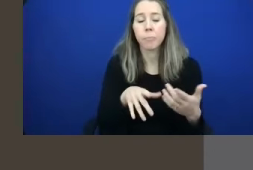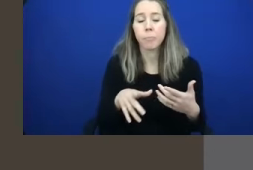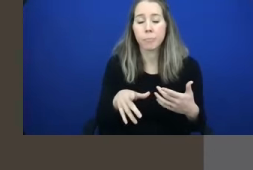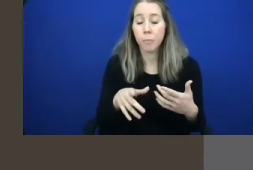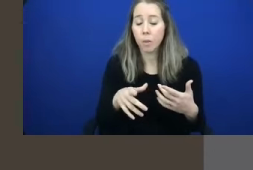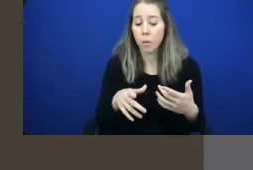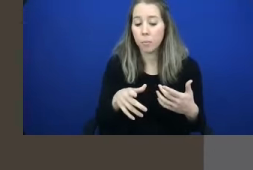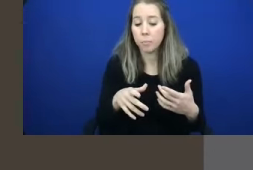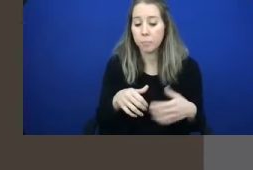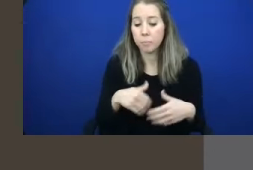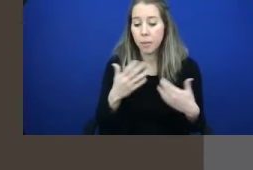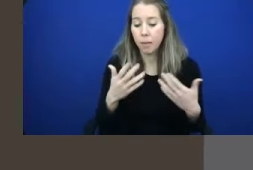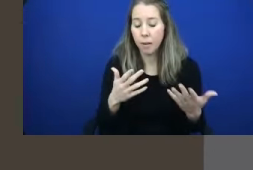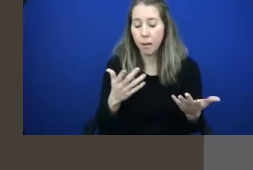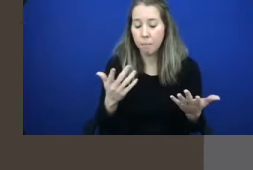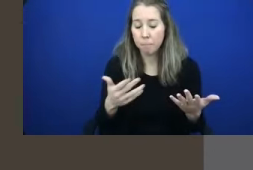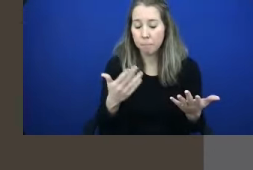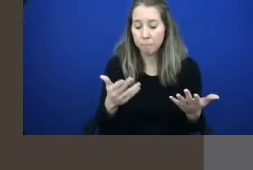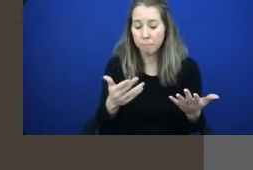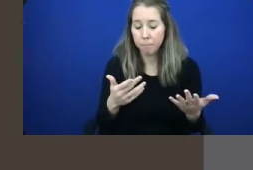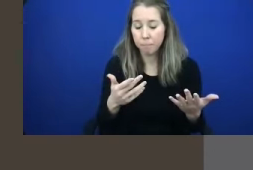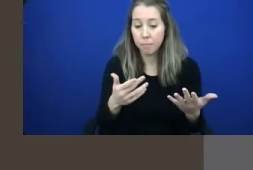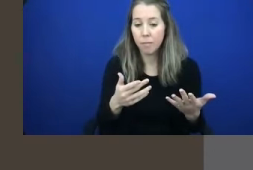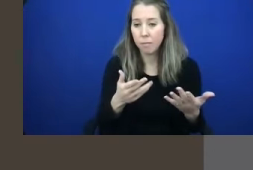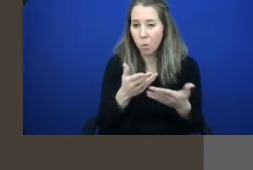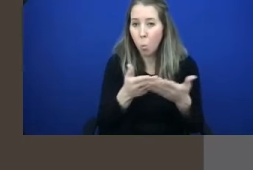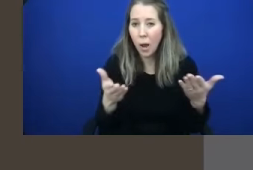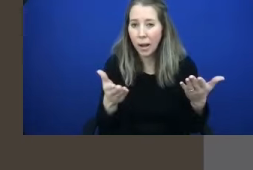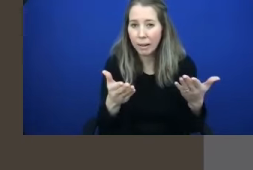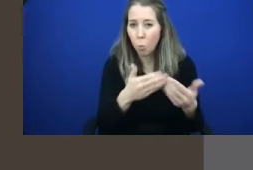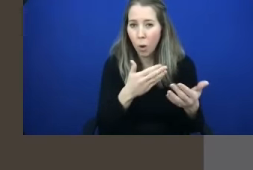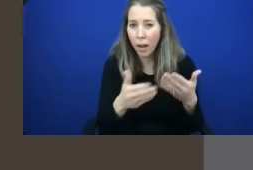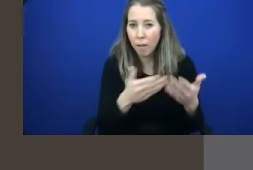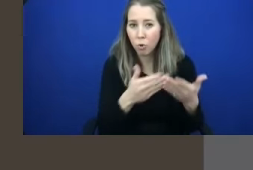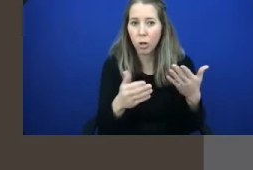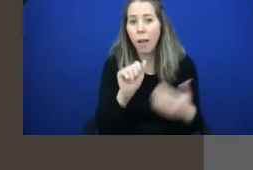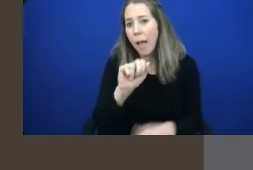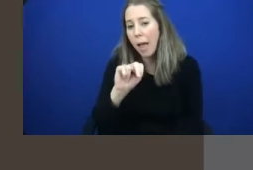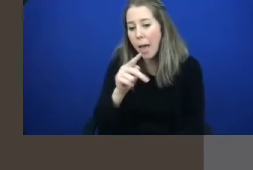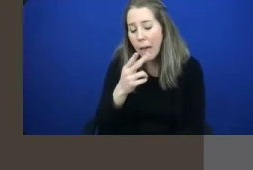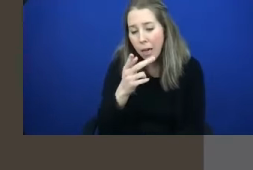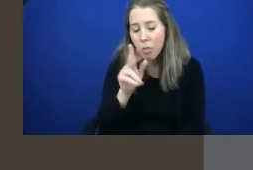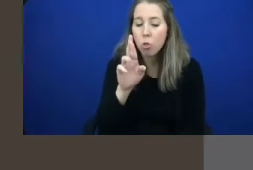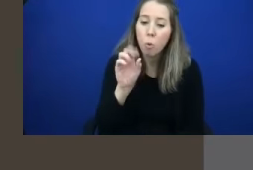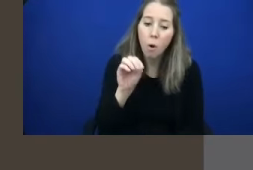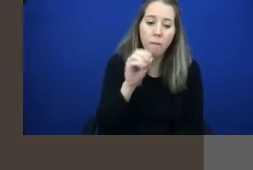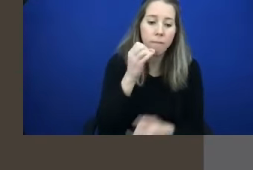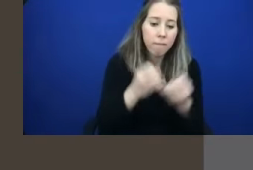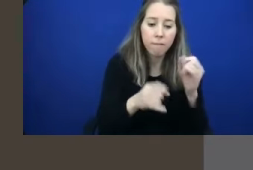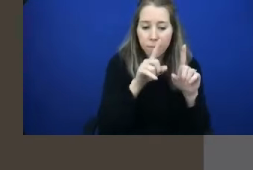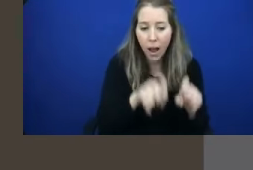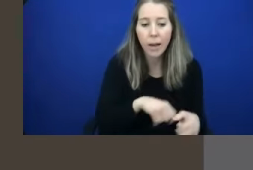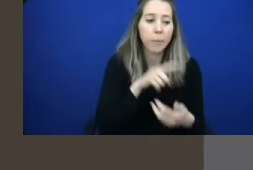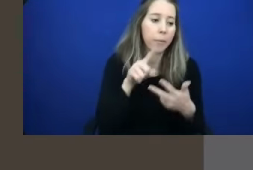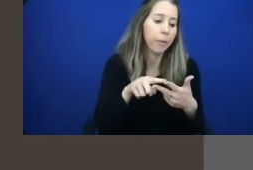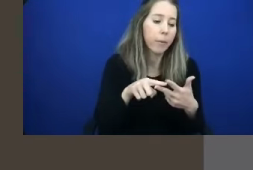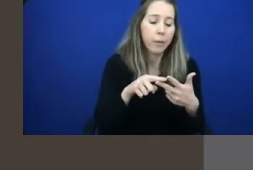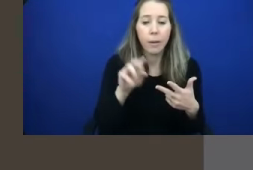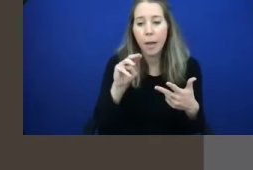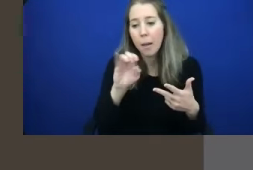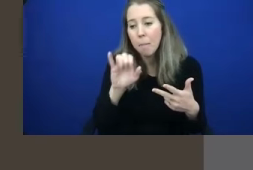at the item, whatever it is, the anthropology final, the prompt for a